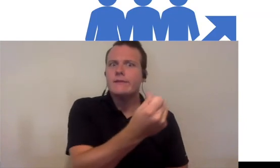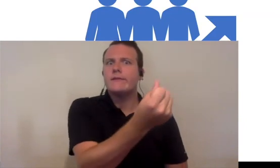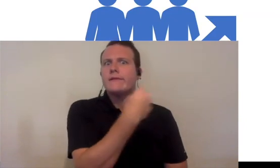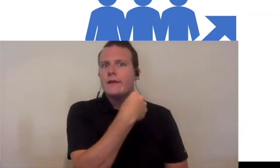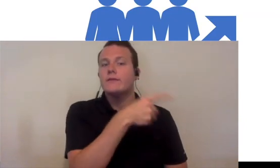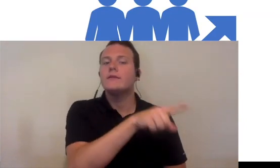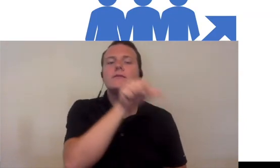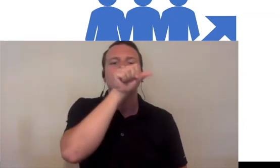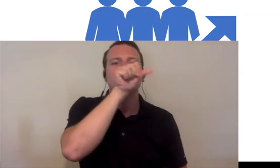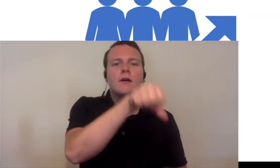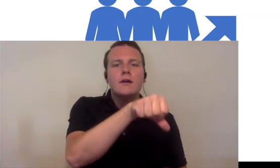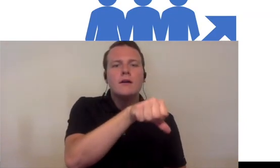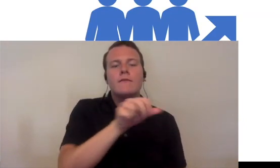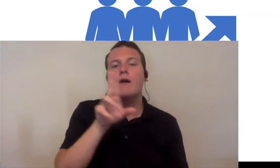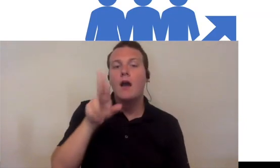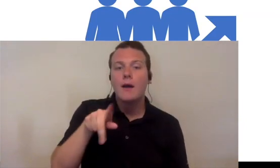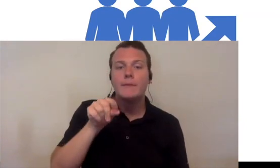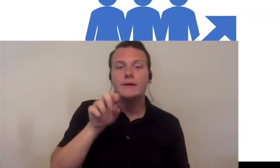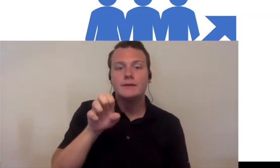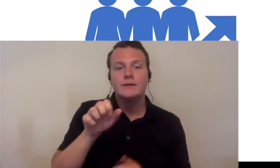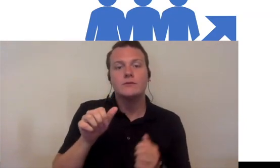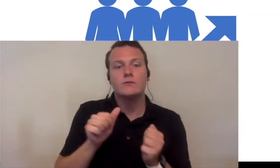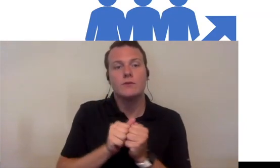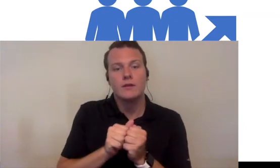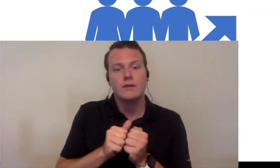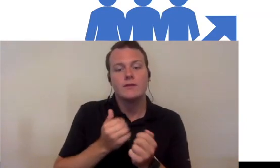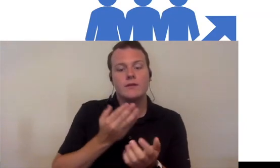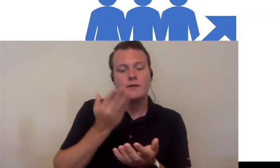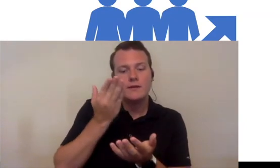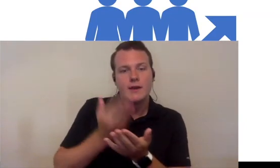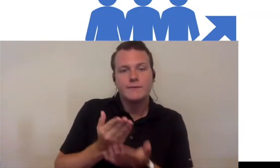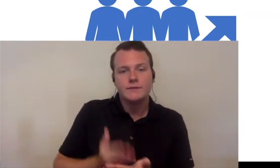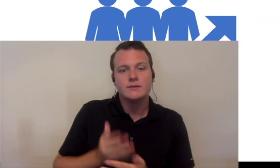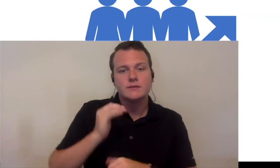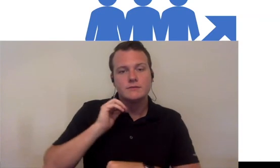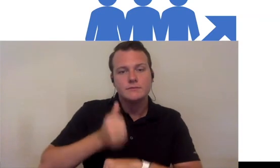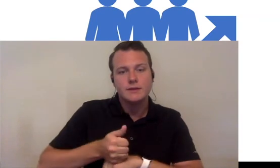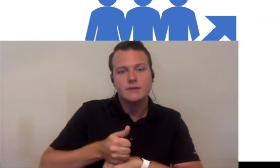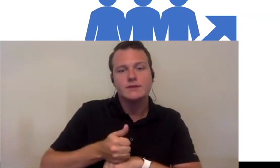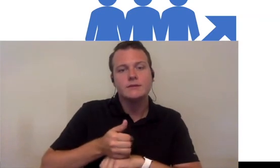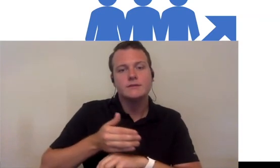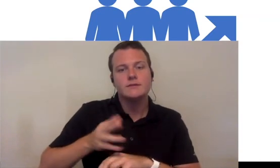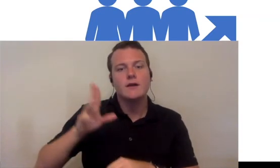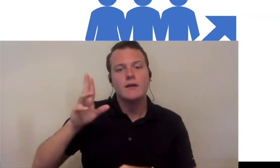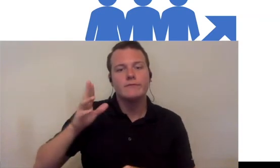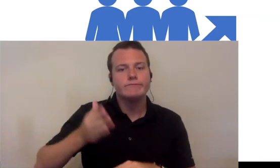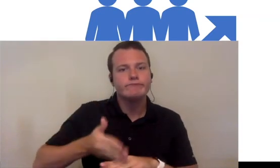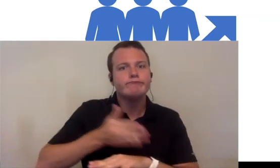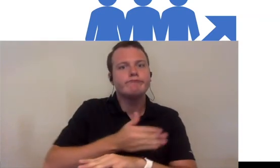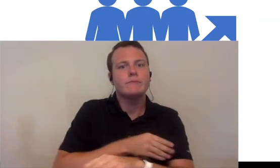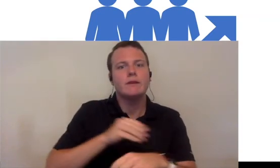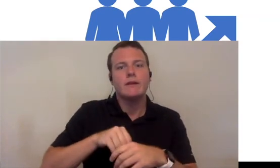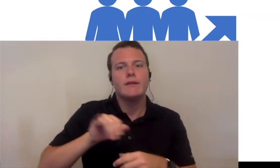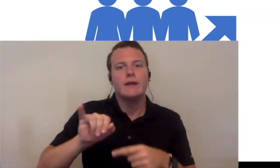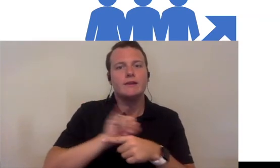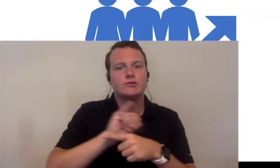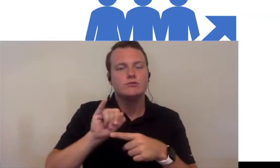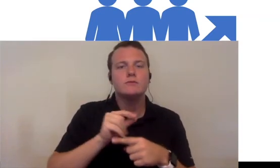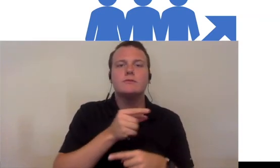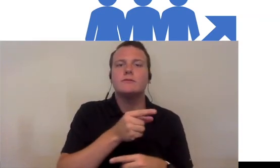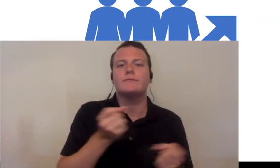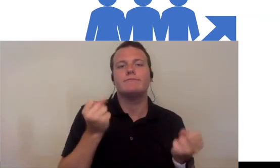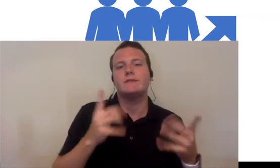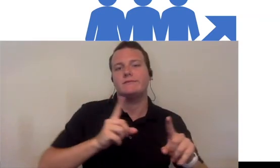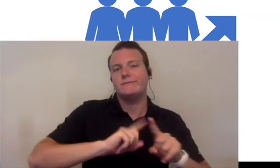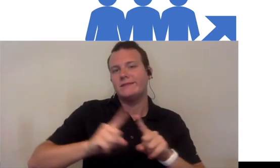love updates on evidence-based advances in the industry. They're looking at many different areas.